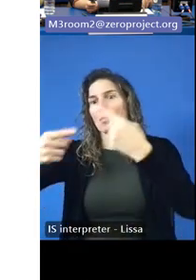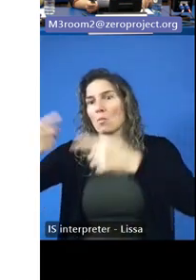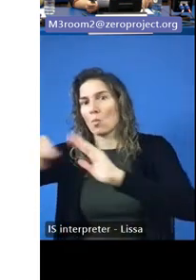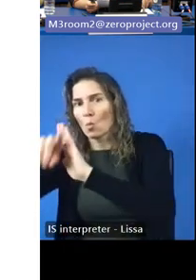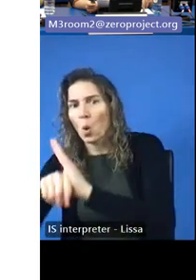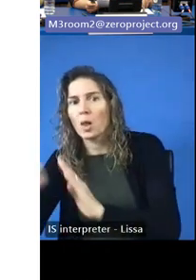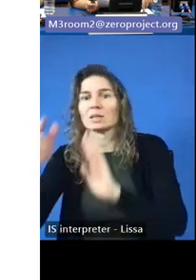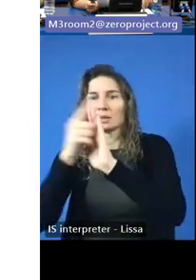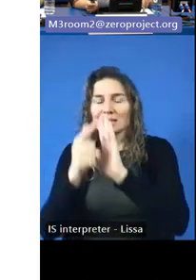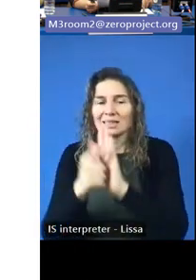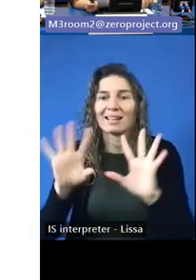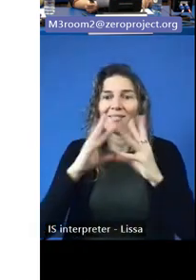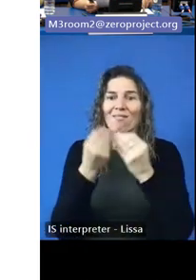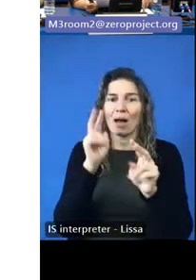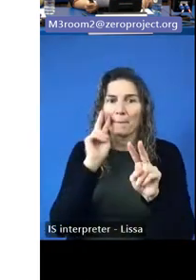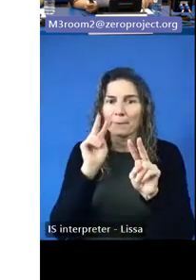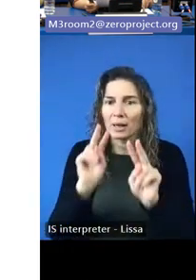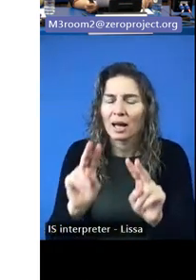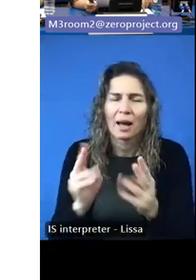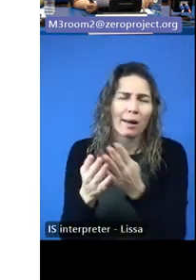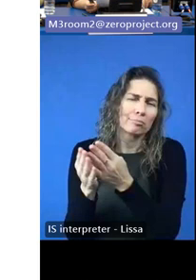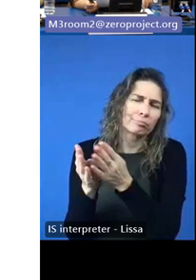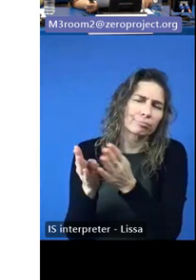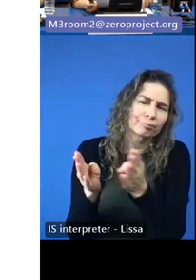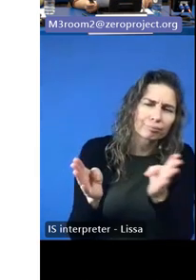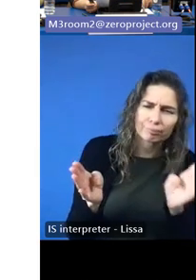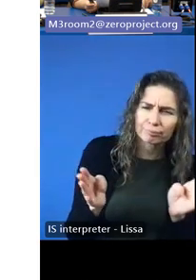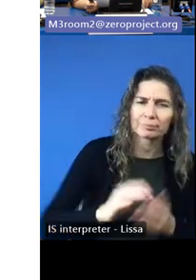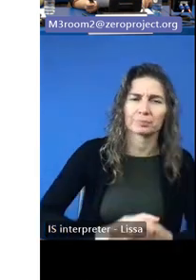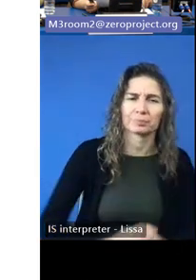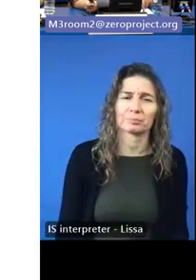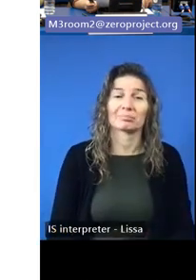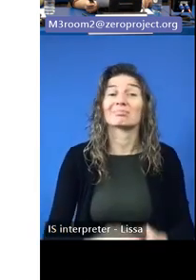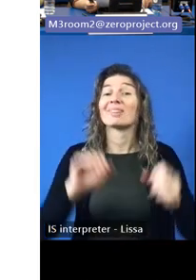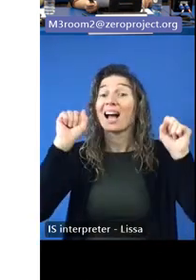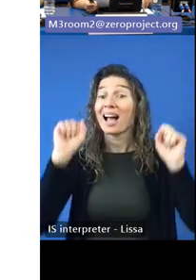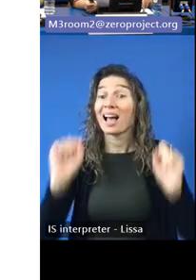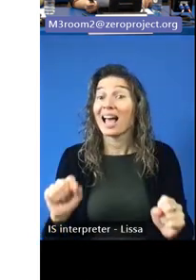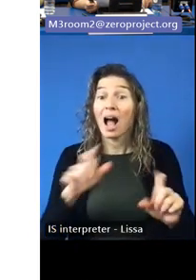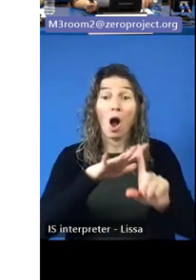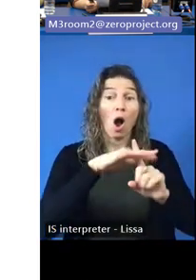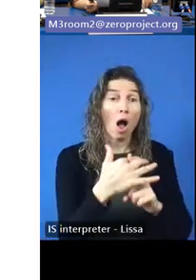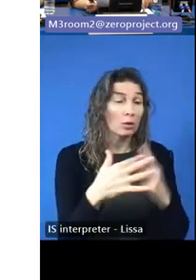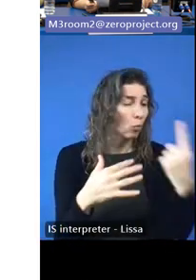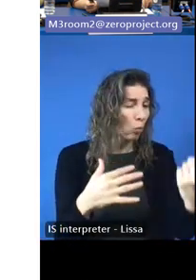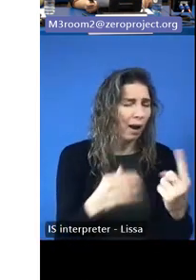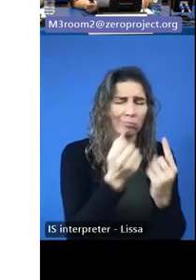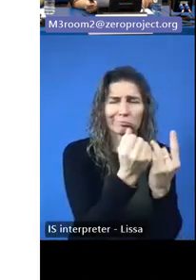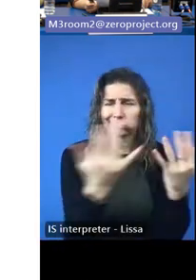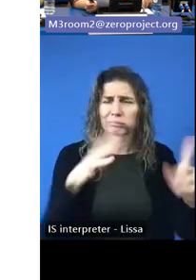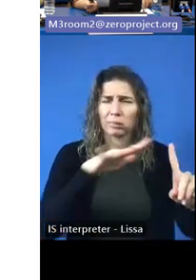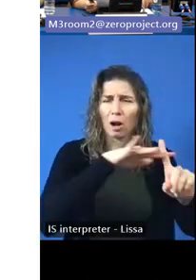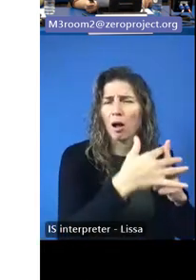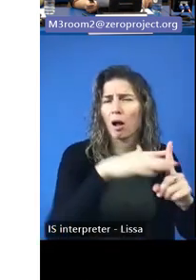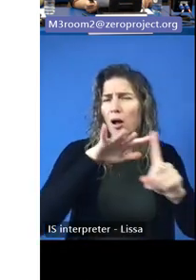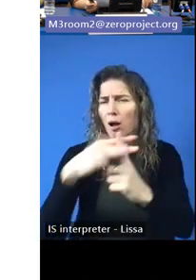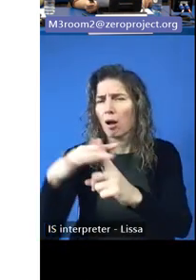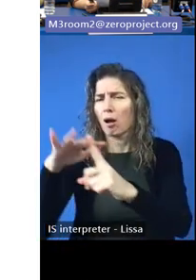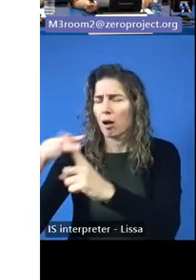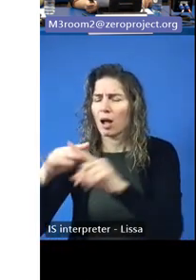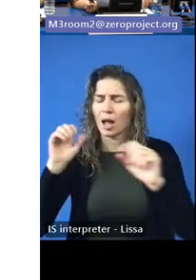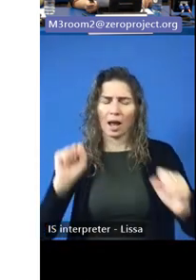care, and policy environments. It's adaptable to a range of contexts and allows frontline workers and caregivers to implement safe,